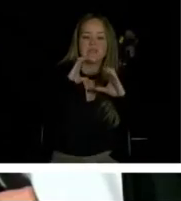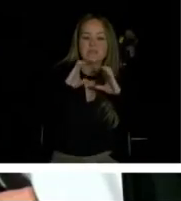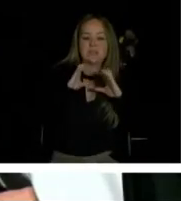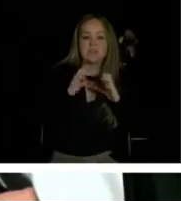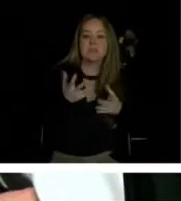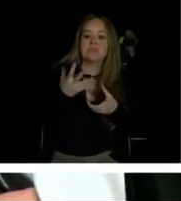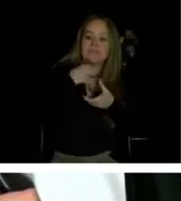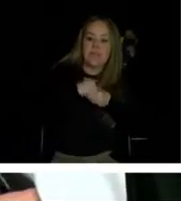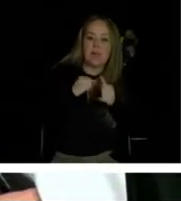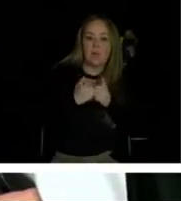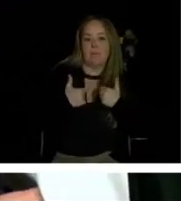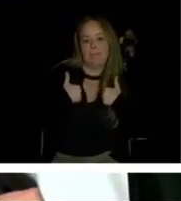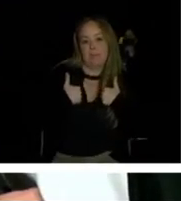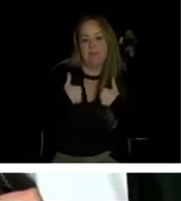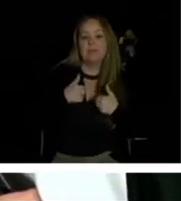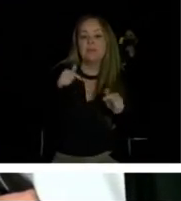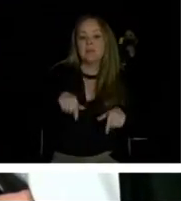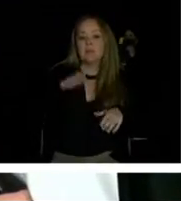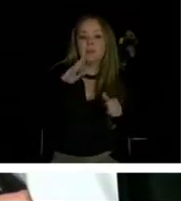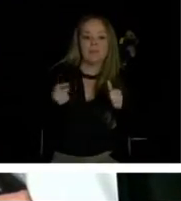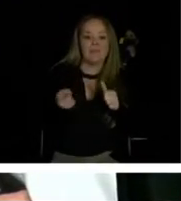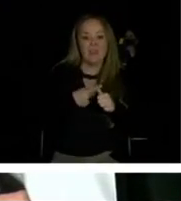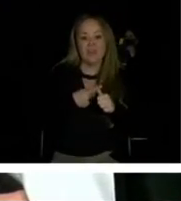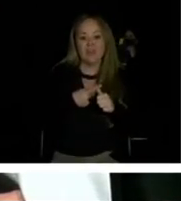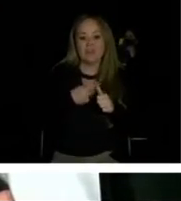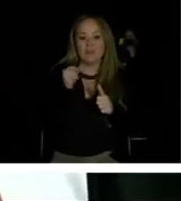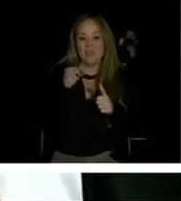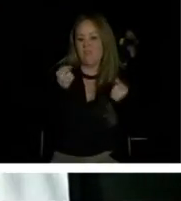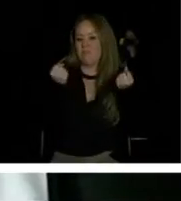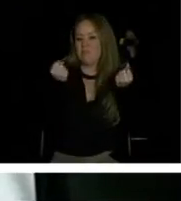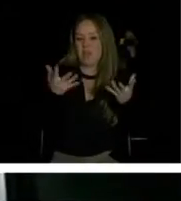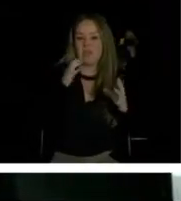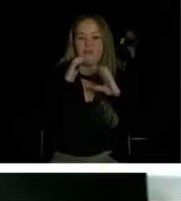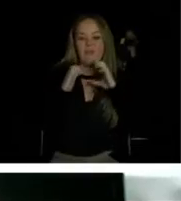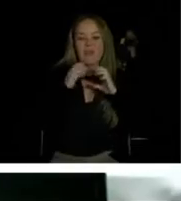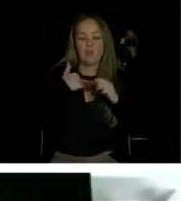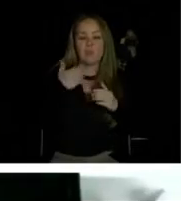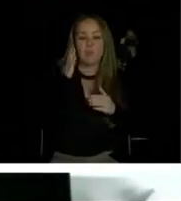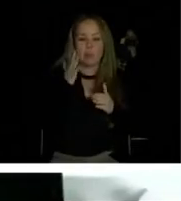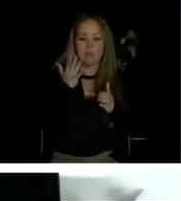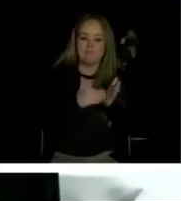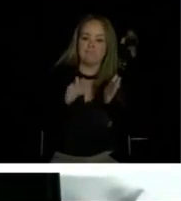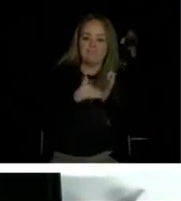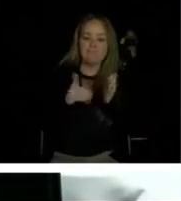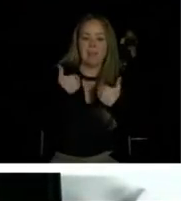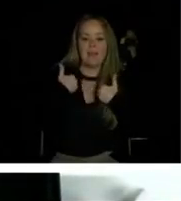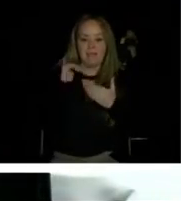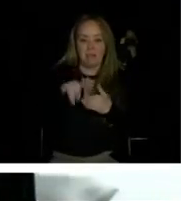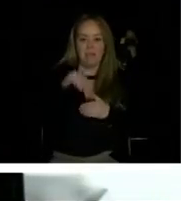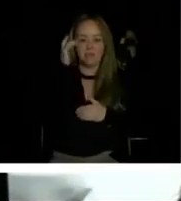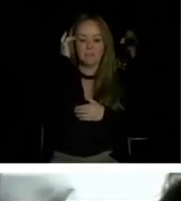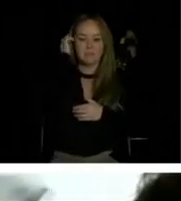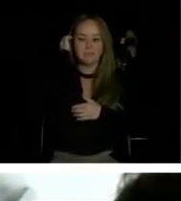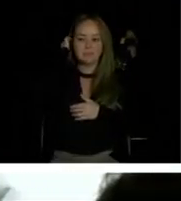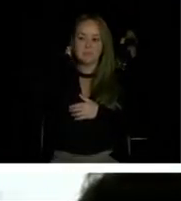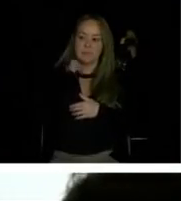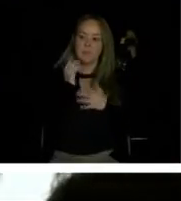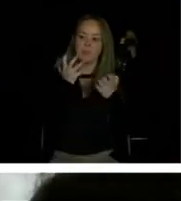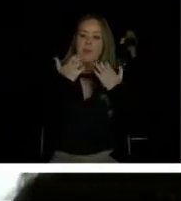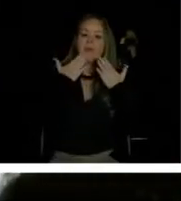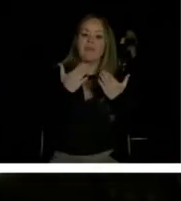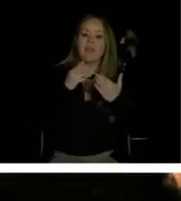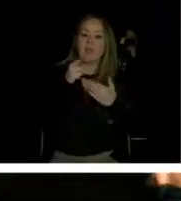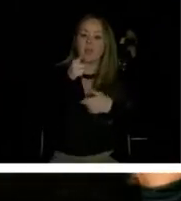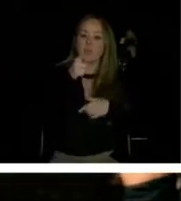and engaging with me. It'll be the first of many conversations that we come back to. I also want to thank those of you who are